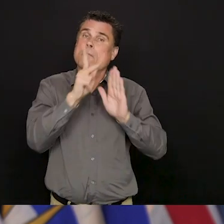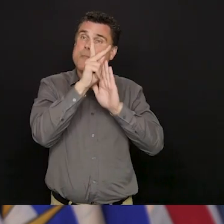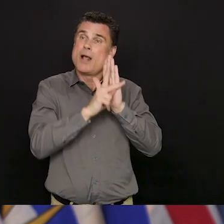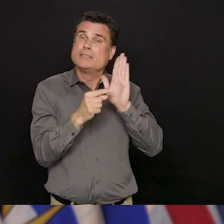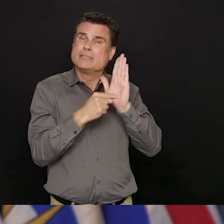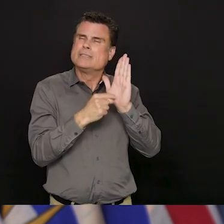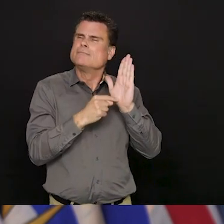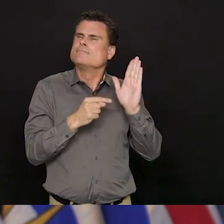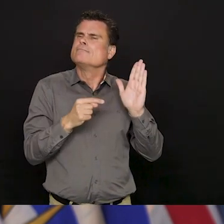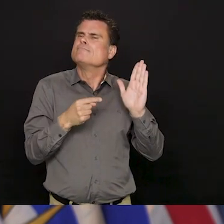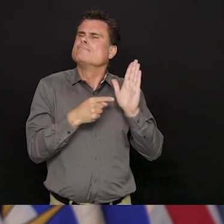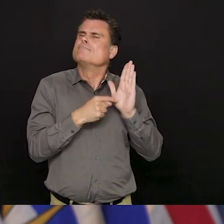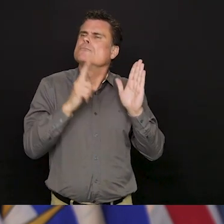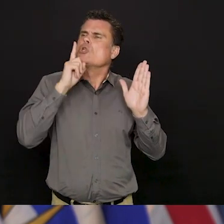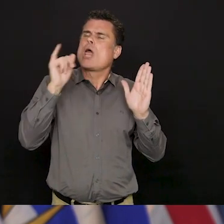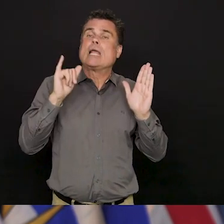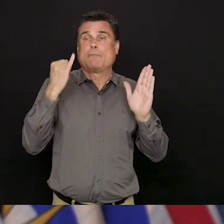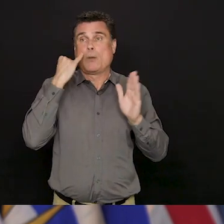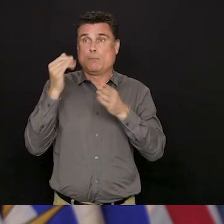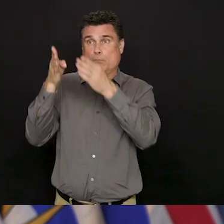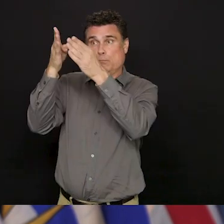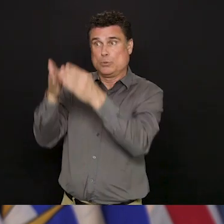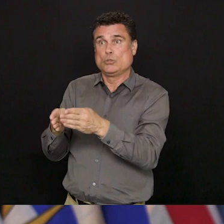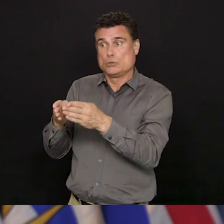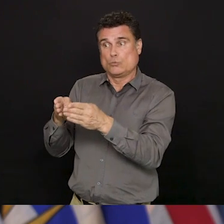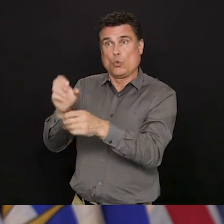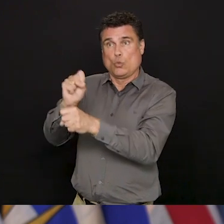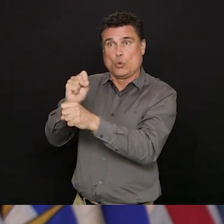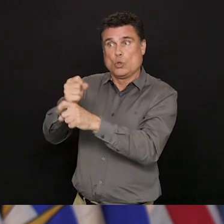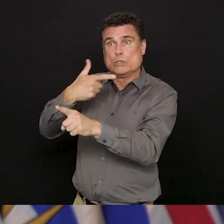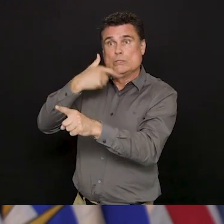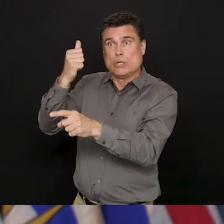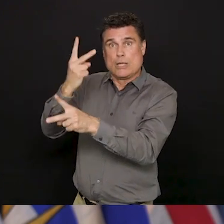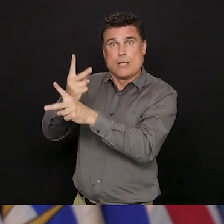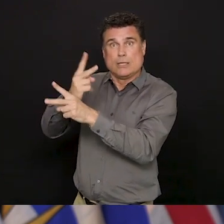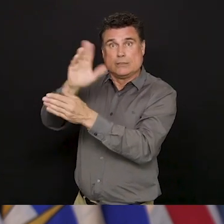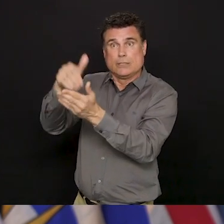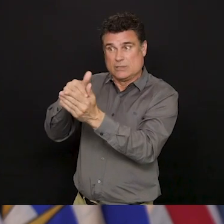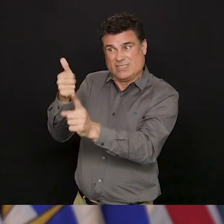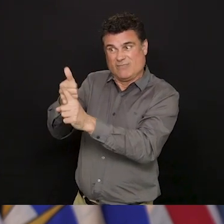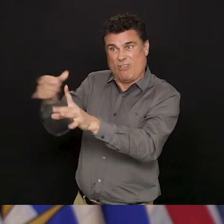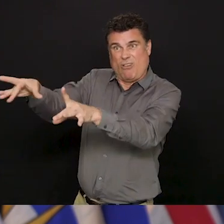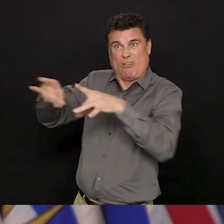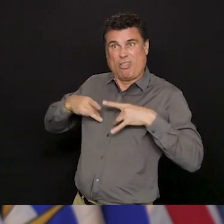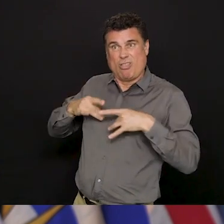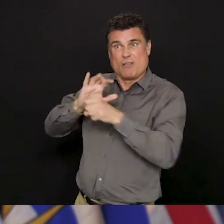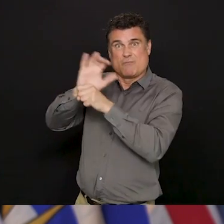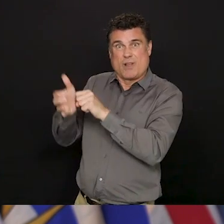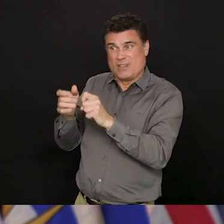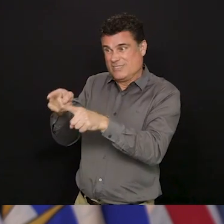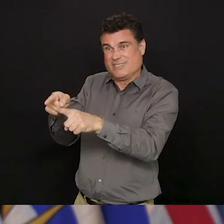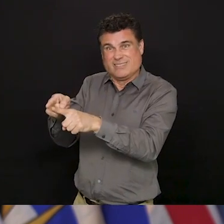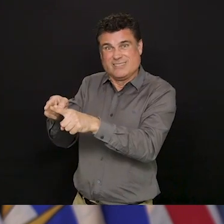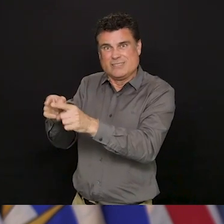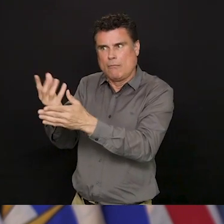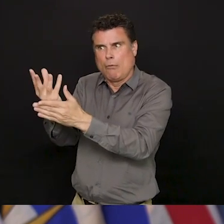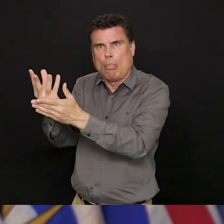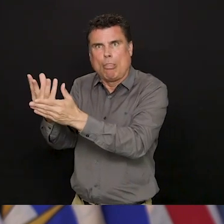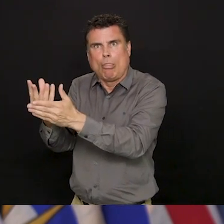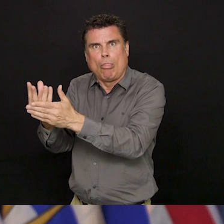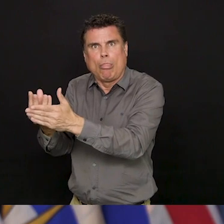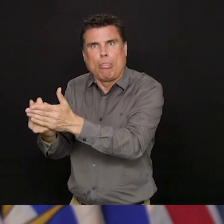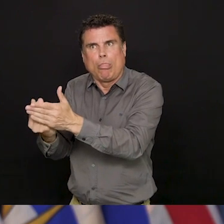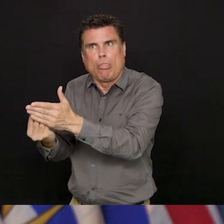a first outbreak in a long-term care home, like were we to have one on Vancouver Island? Is it to remove the